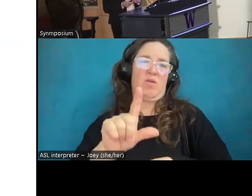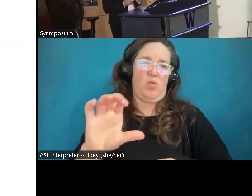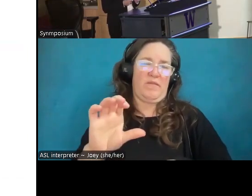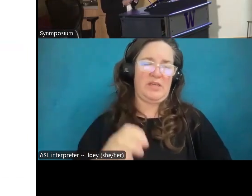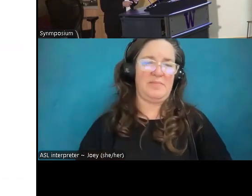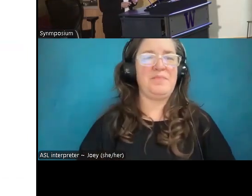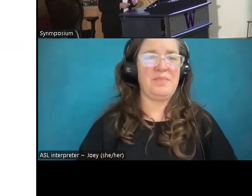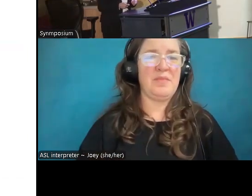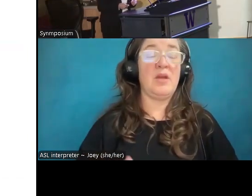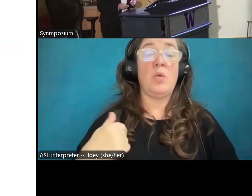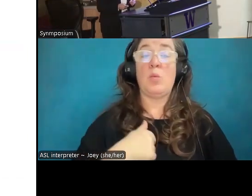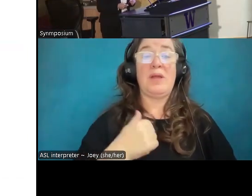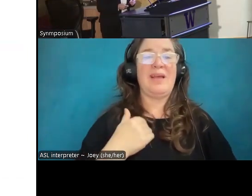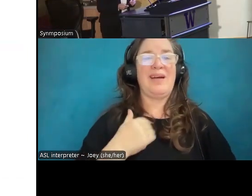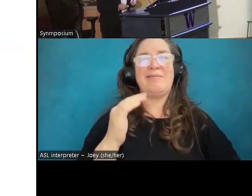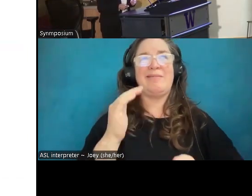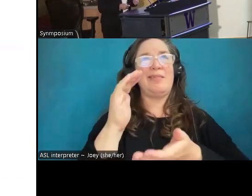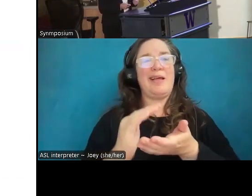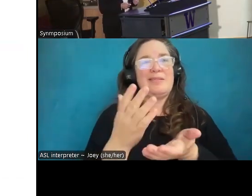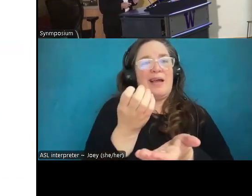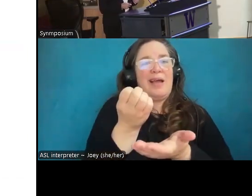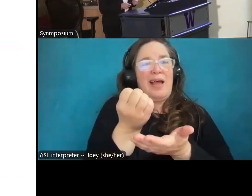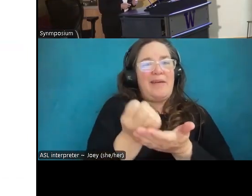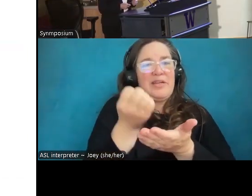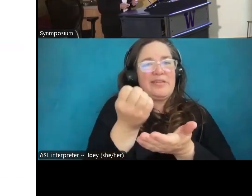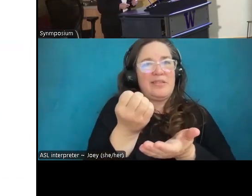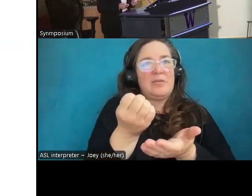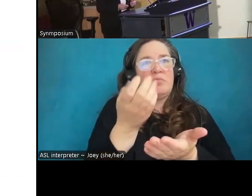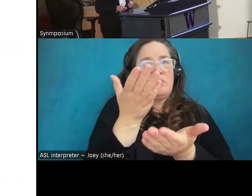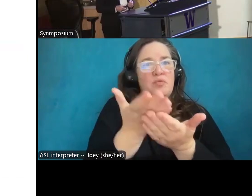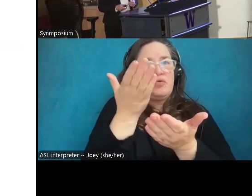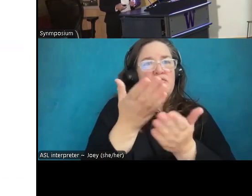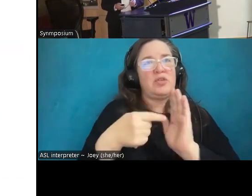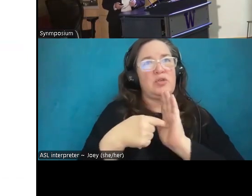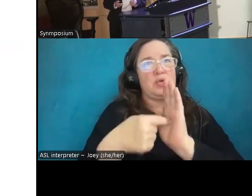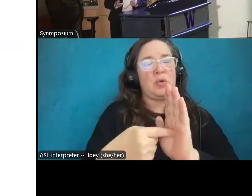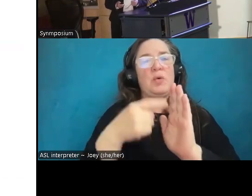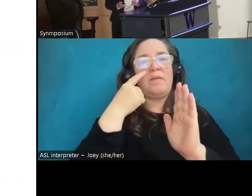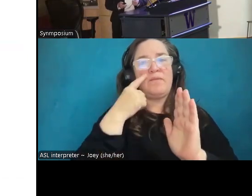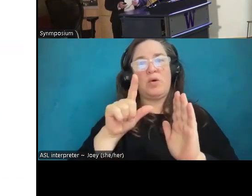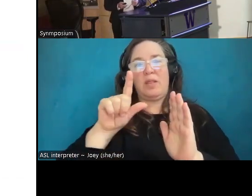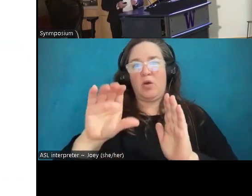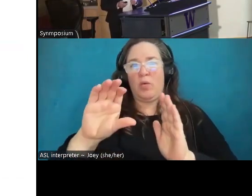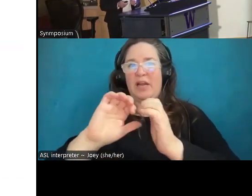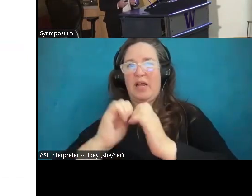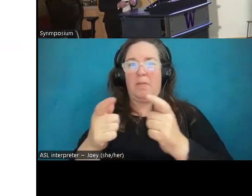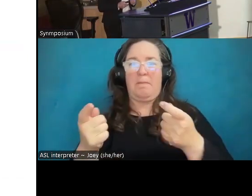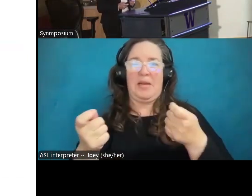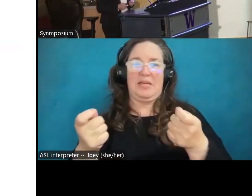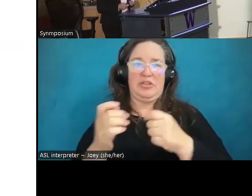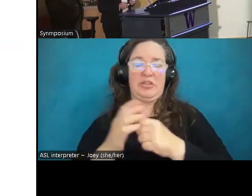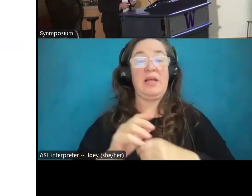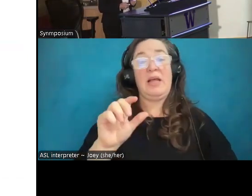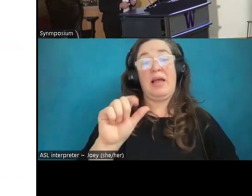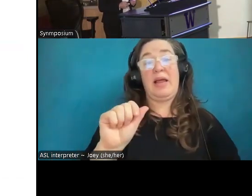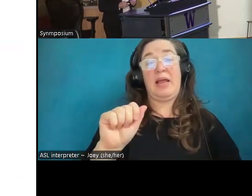We have limited evidence-based guidelines on how to diagnose and manage long COVID. You see here that the AAPM&R,